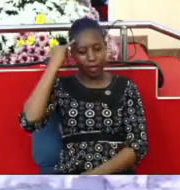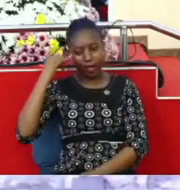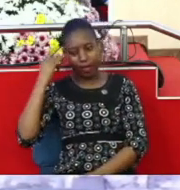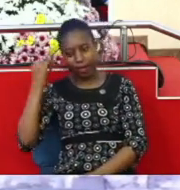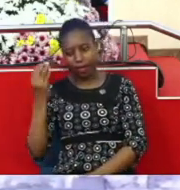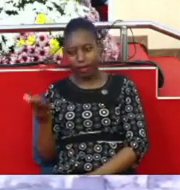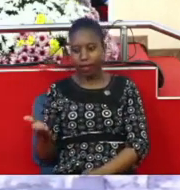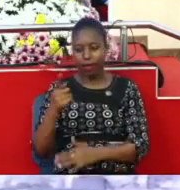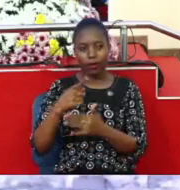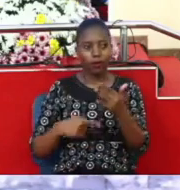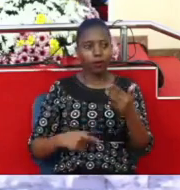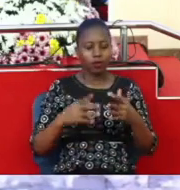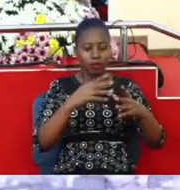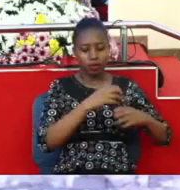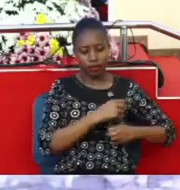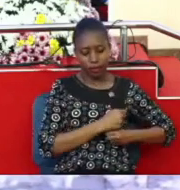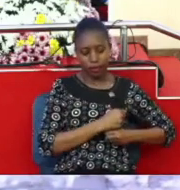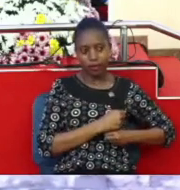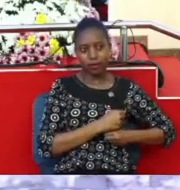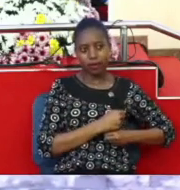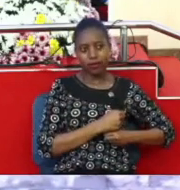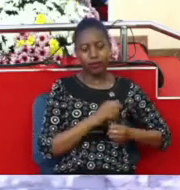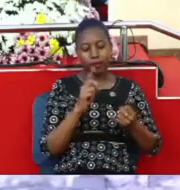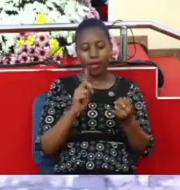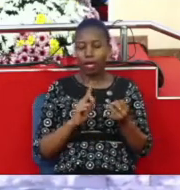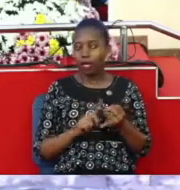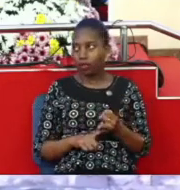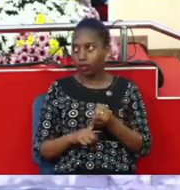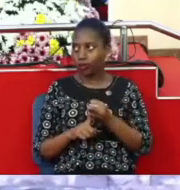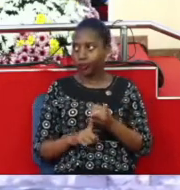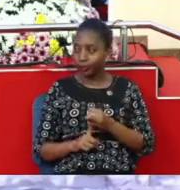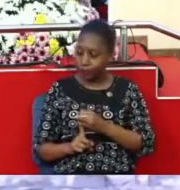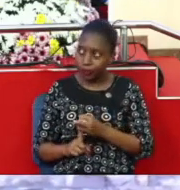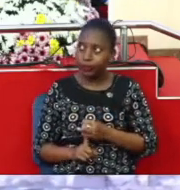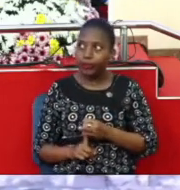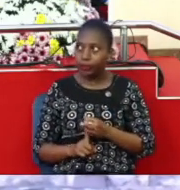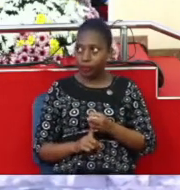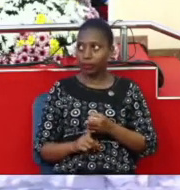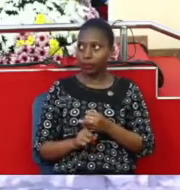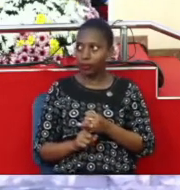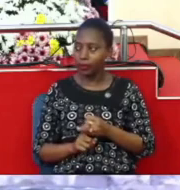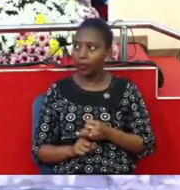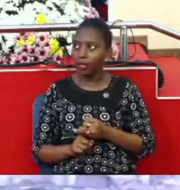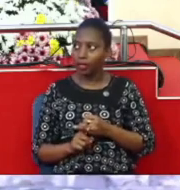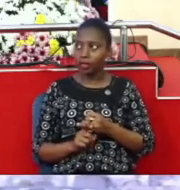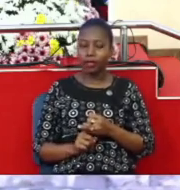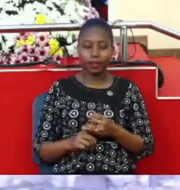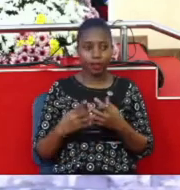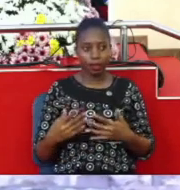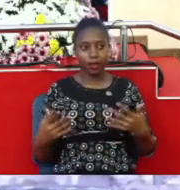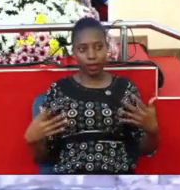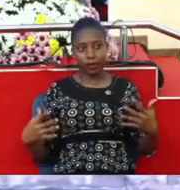kwanza ni kuamini. Two, it is a strong conviction or trust in something. Ni jambo la kuhimishwa